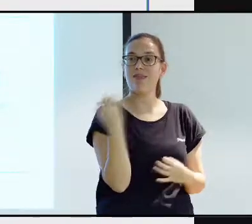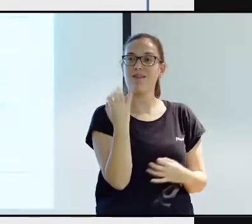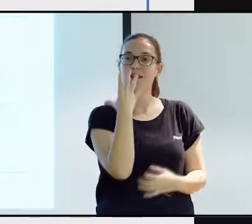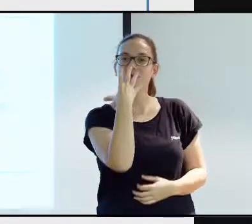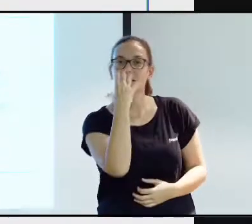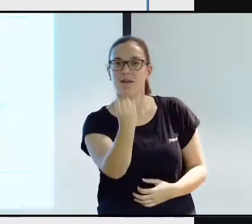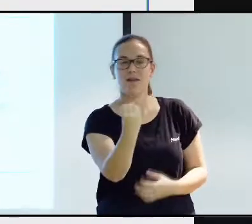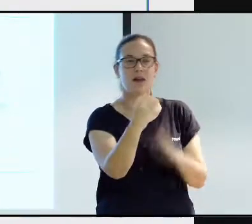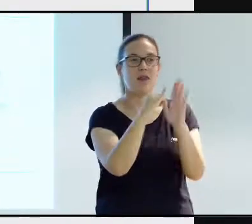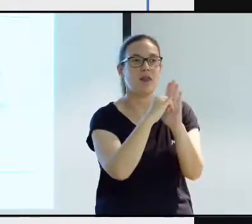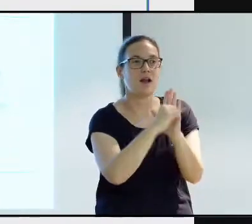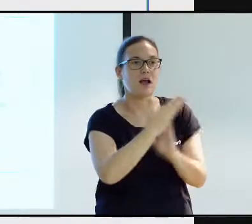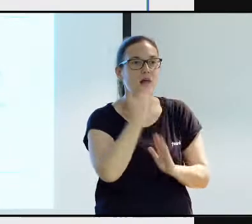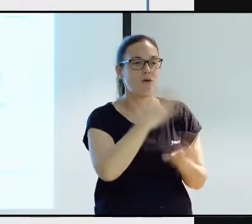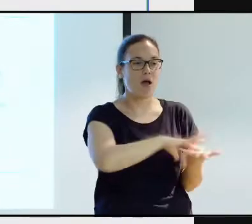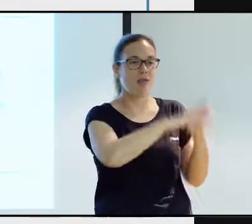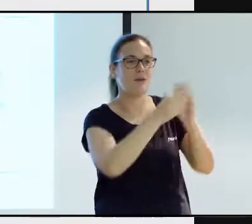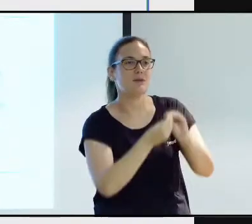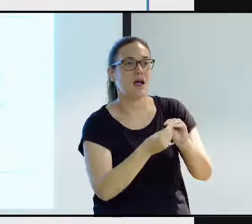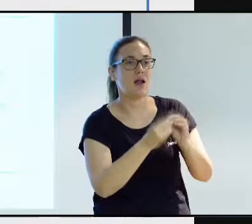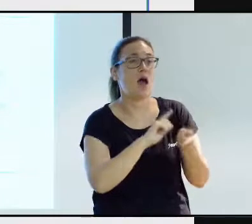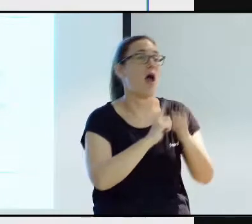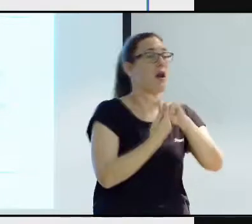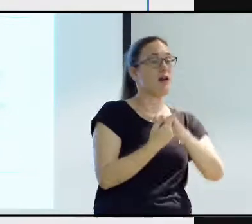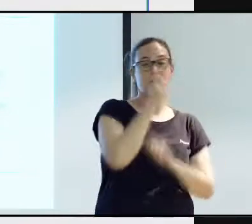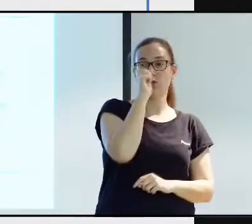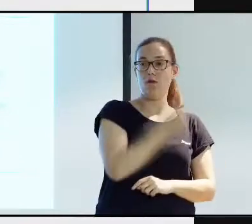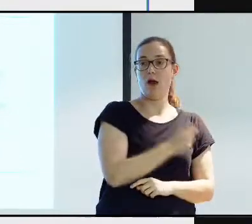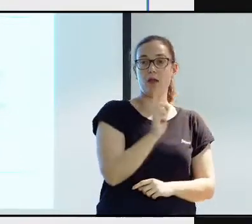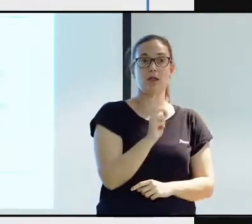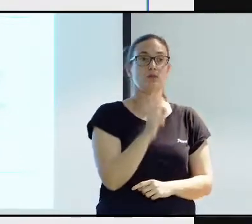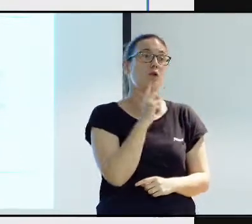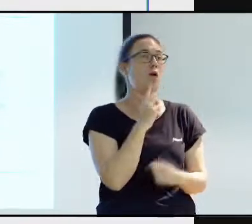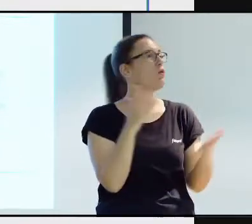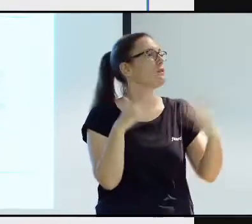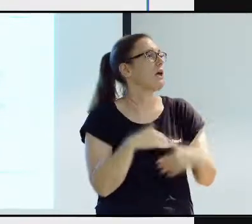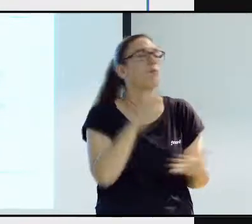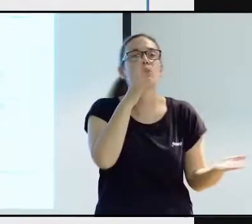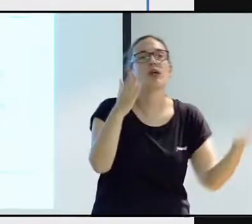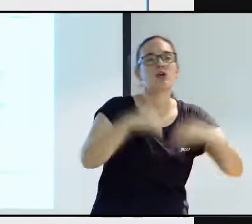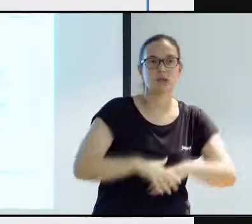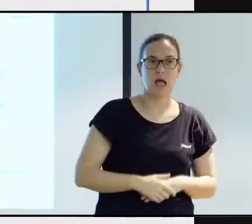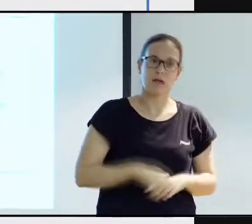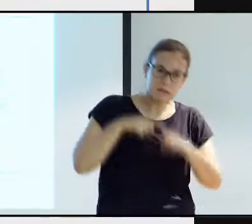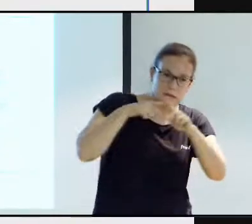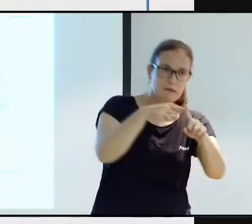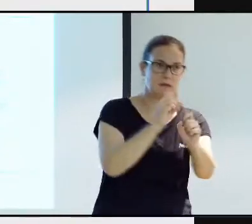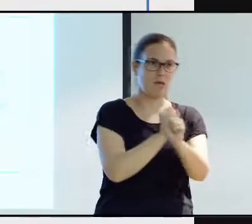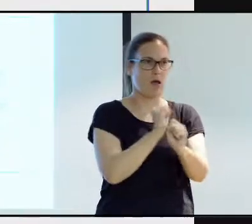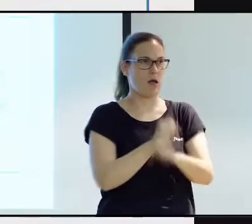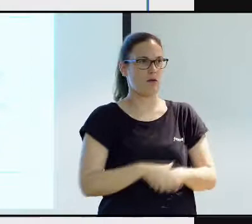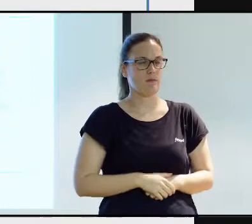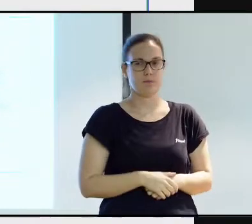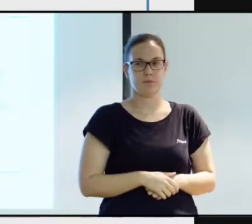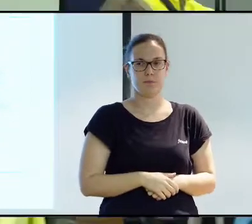accessible. And all of these things need to be easy to understand, as I said. And if we haven't developed